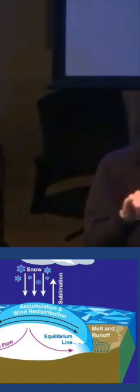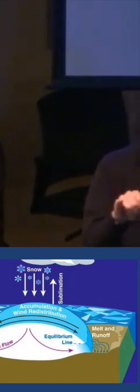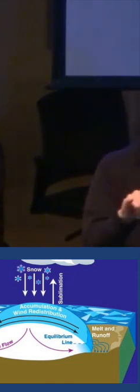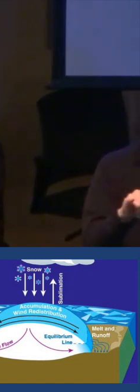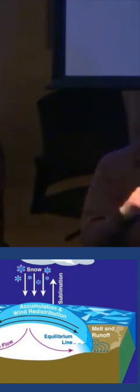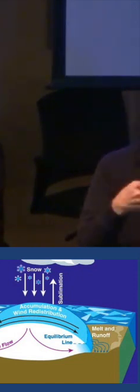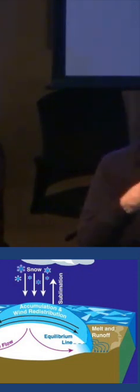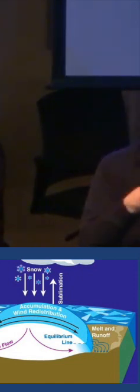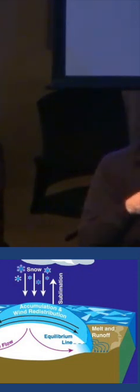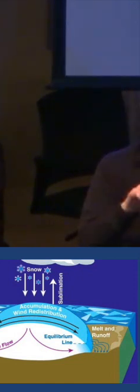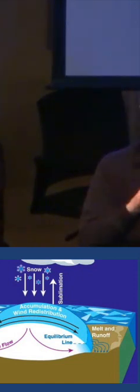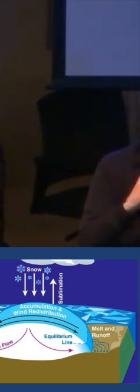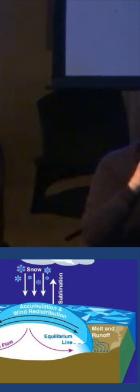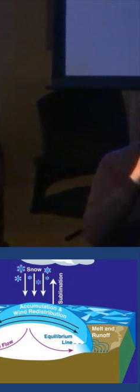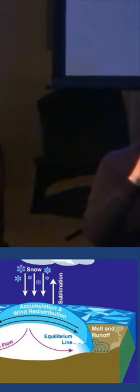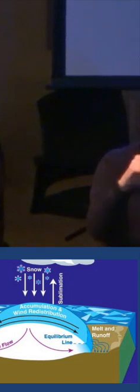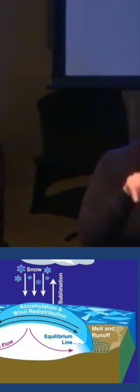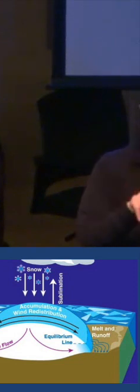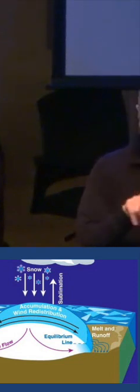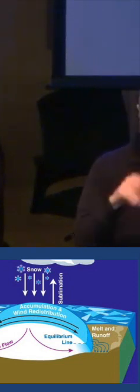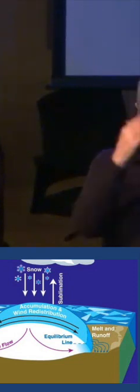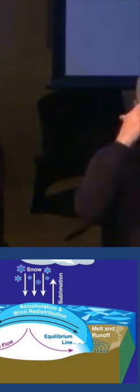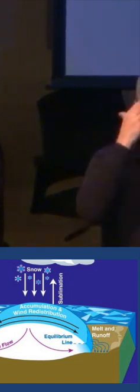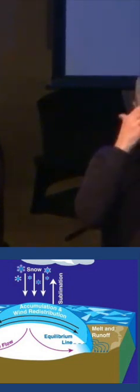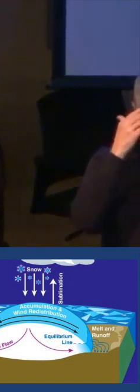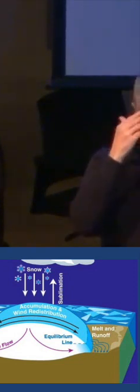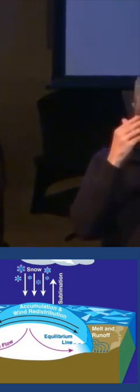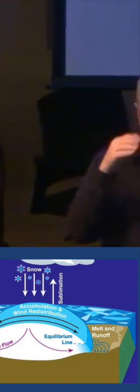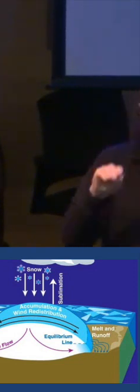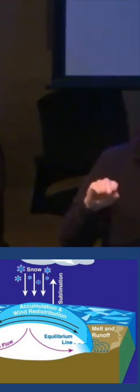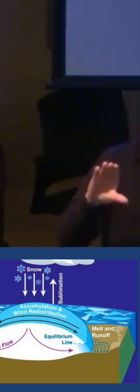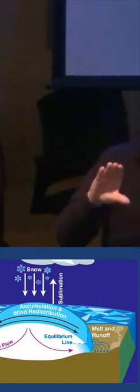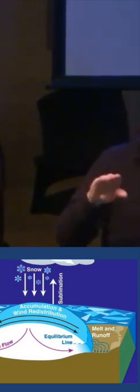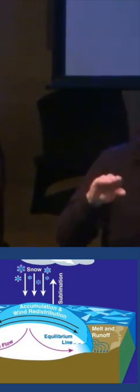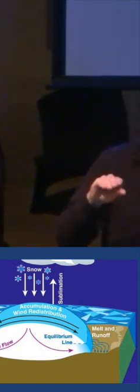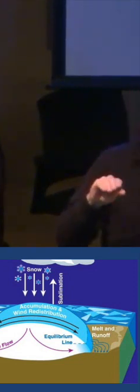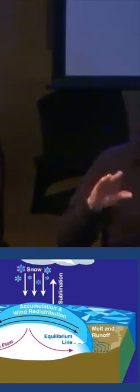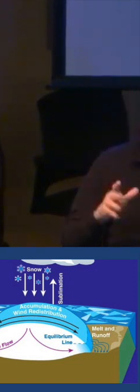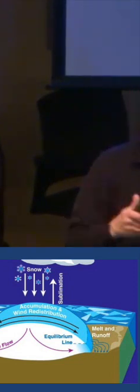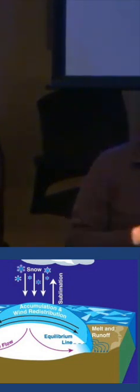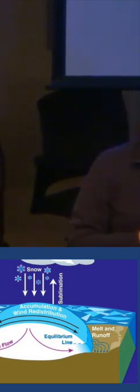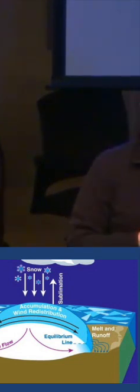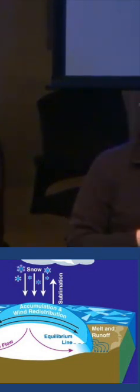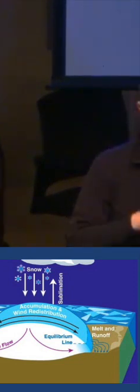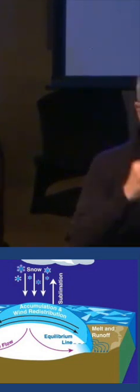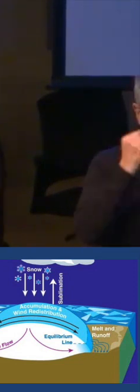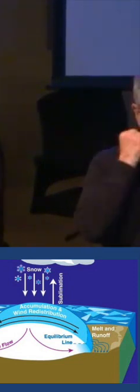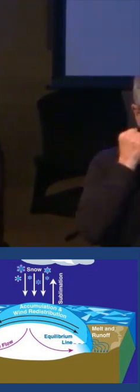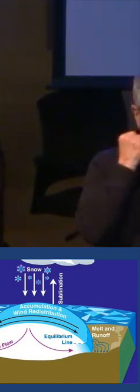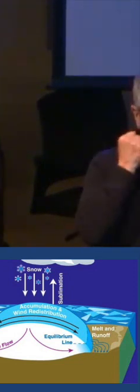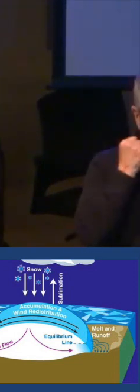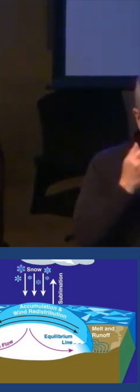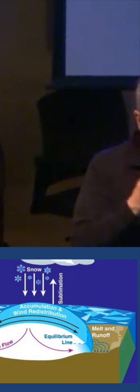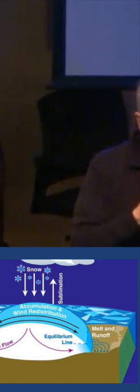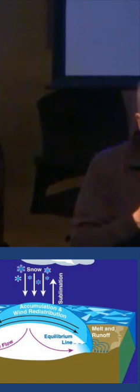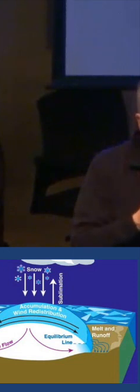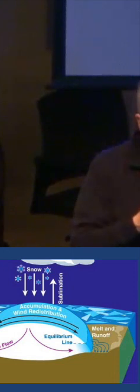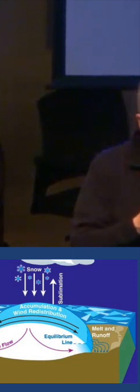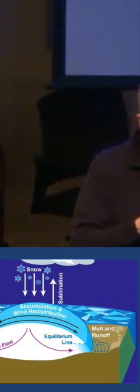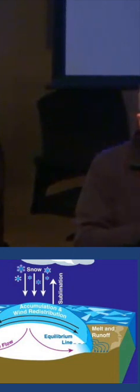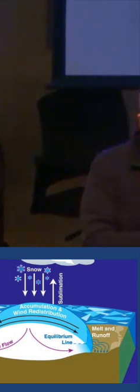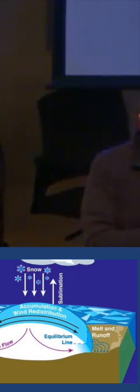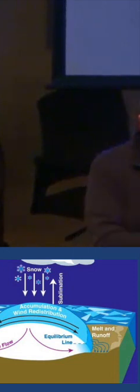via the glaciers increases at its margins, the ice sheet will start losing mass. If, on the other hand,